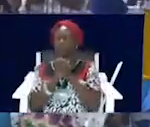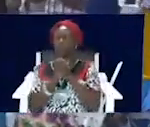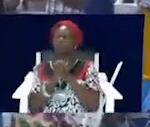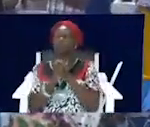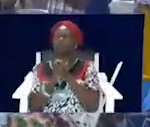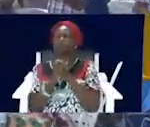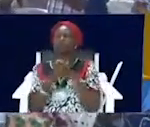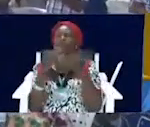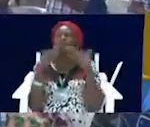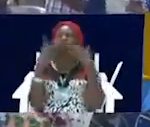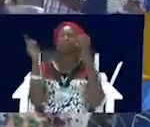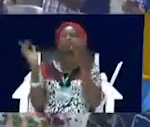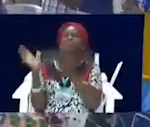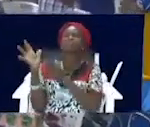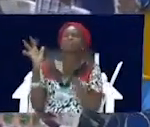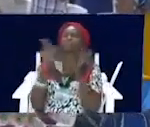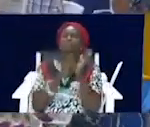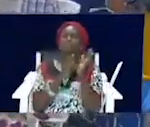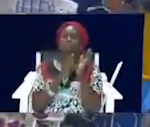Thank you, Jesus.